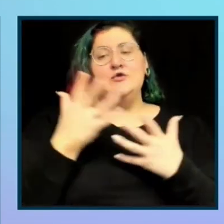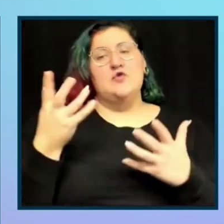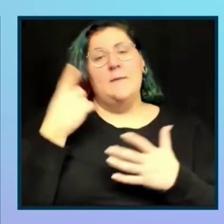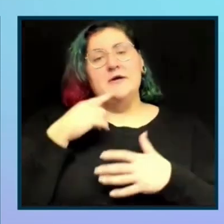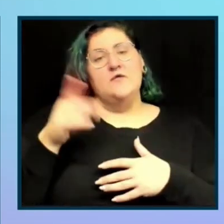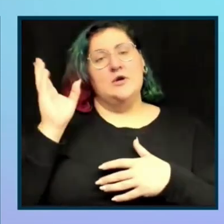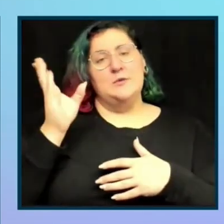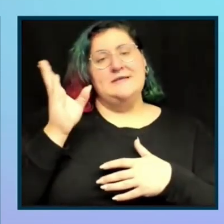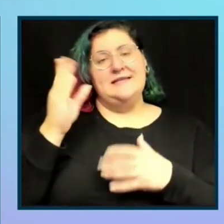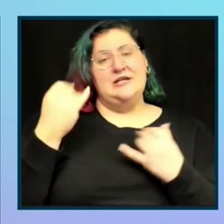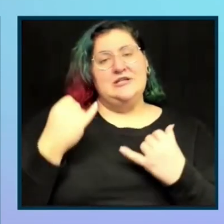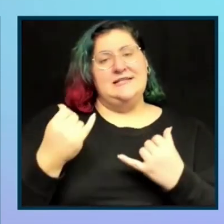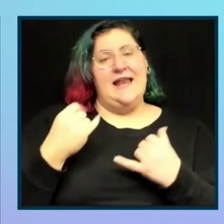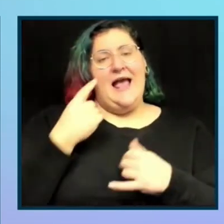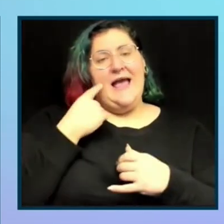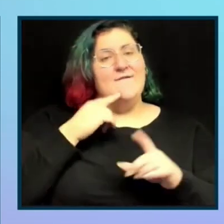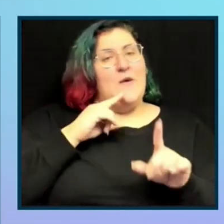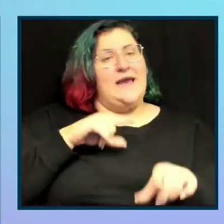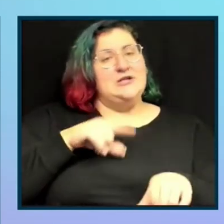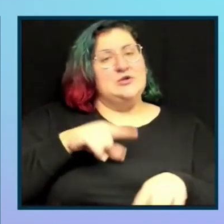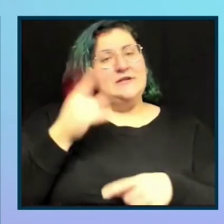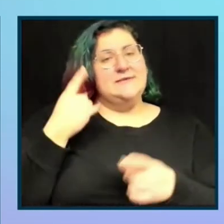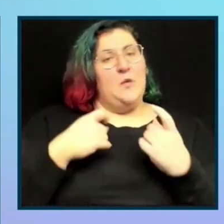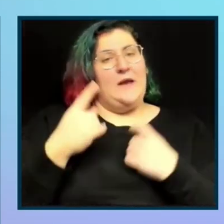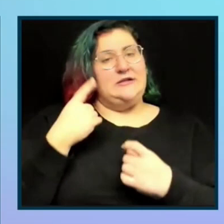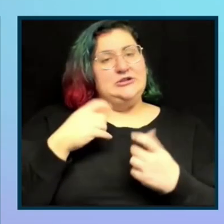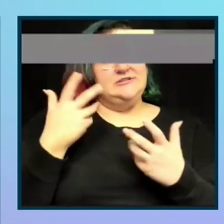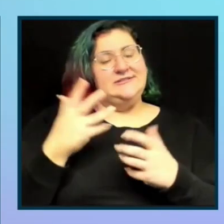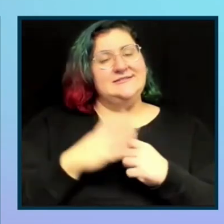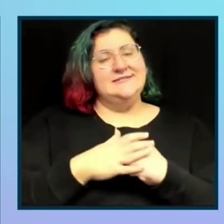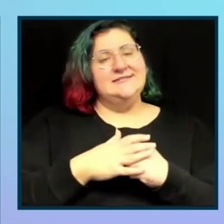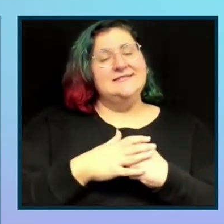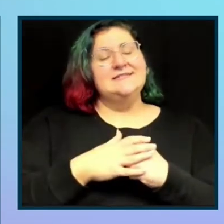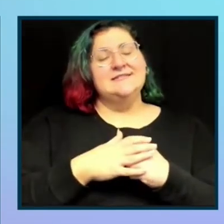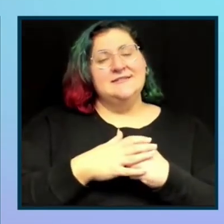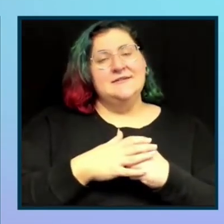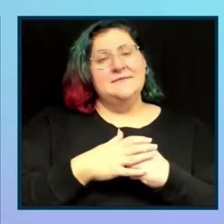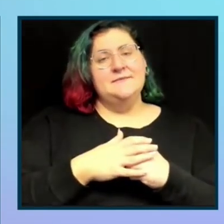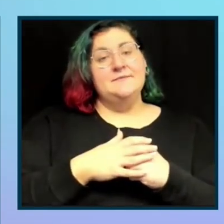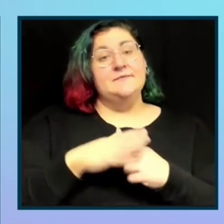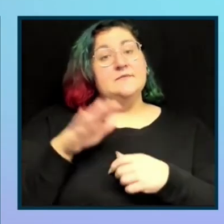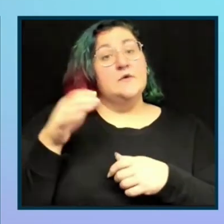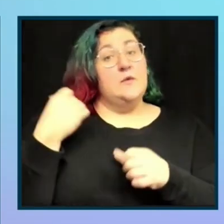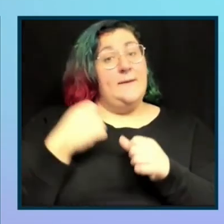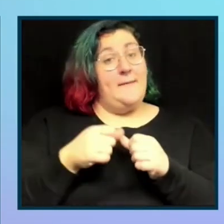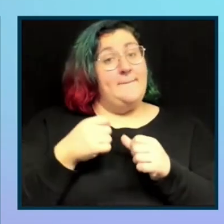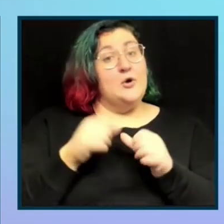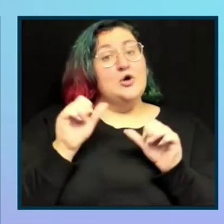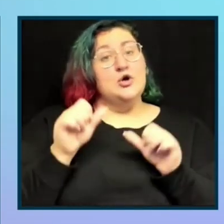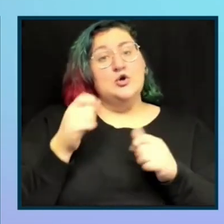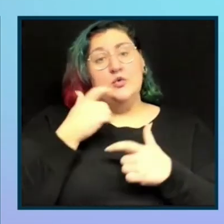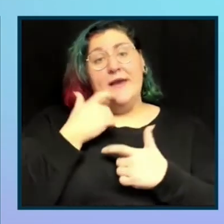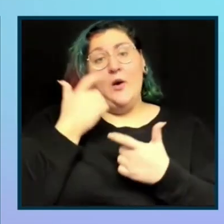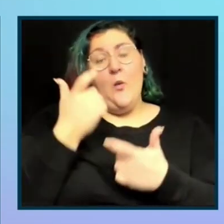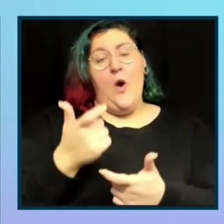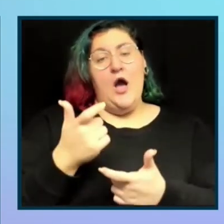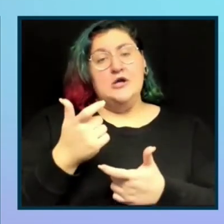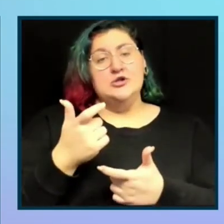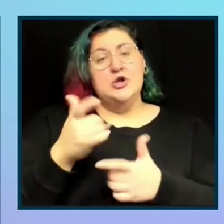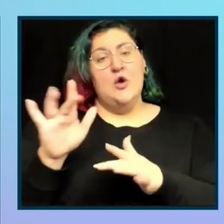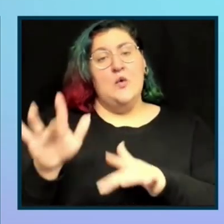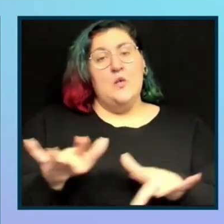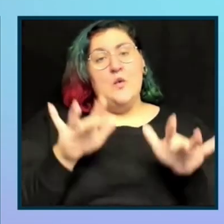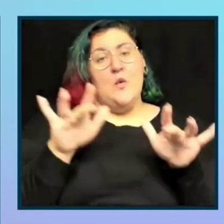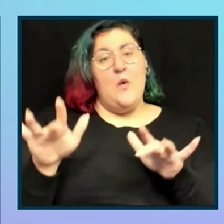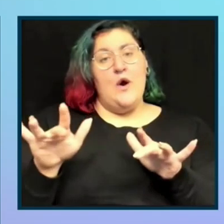presentation today and for answering a few questions from our viewers. Just a reminder that you can watch the recording of